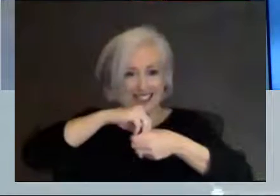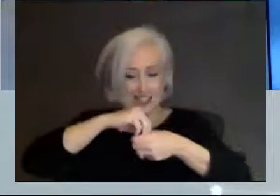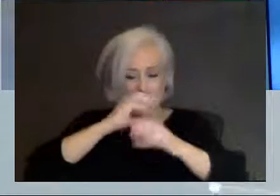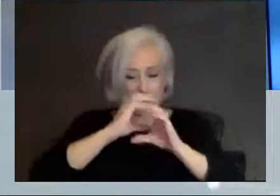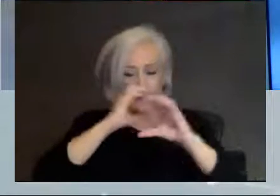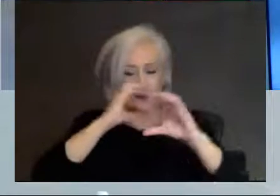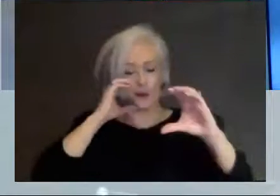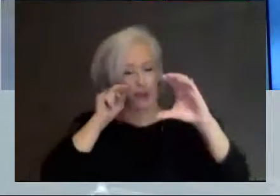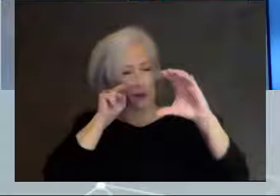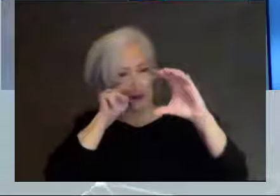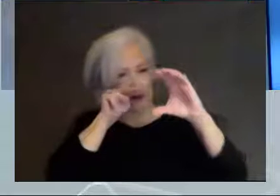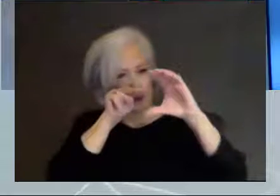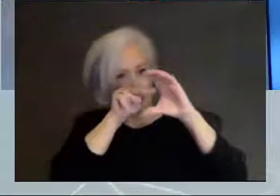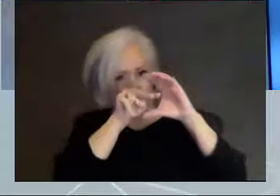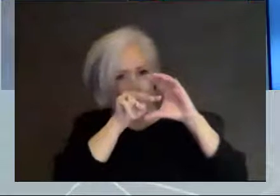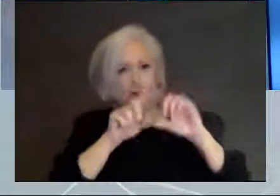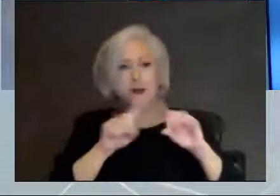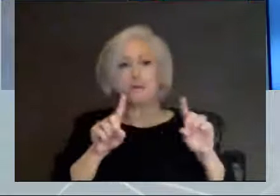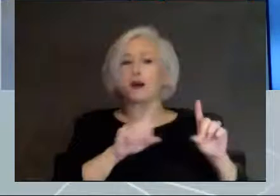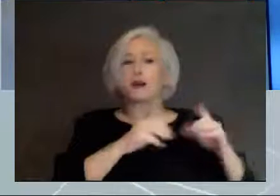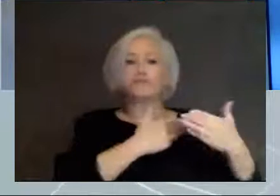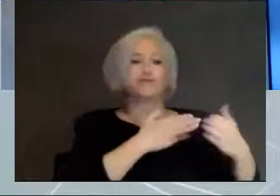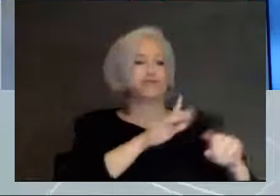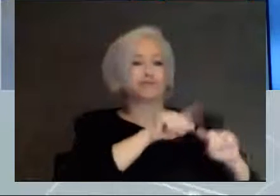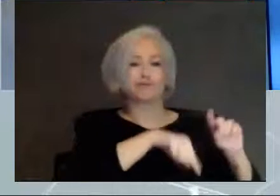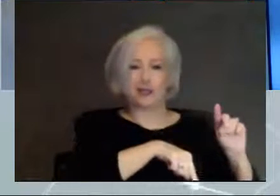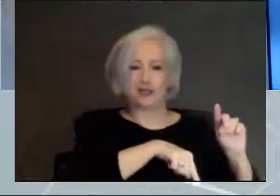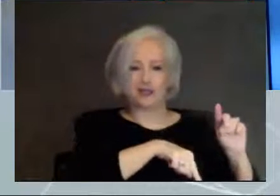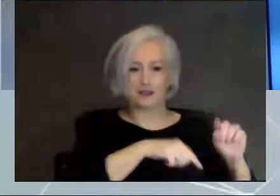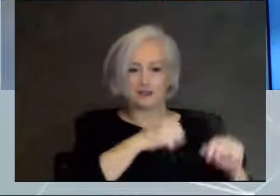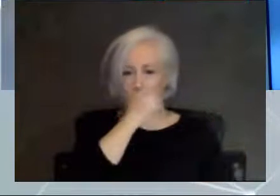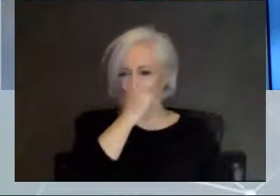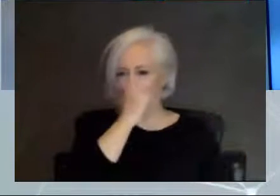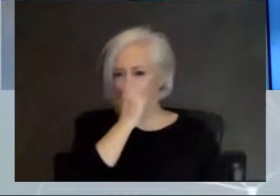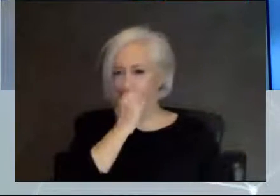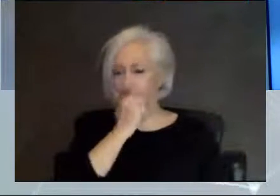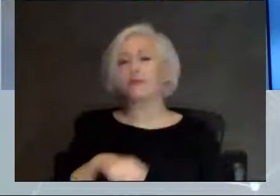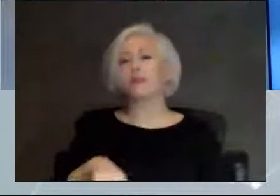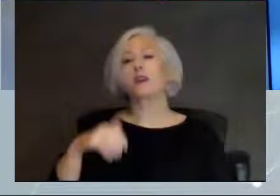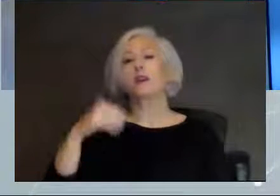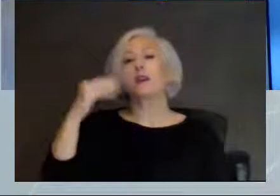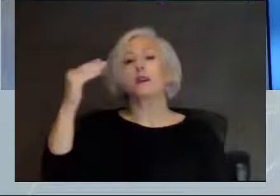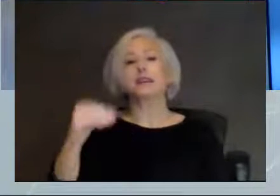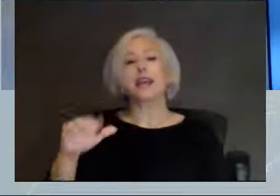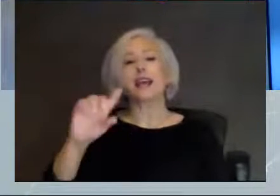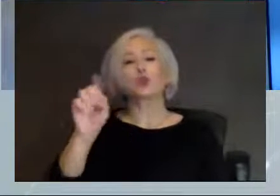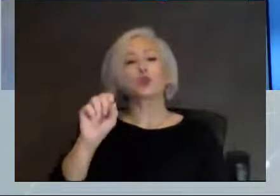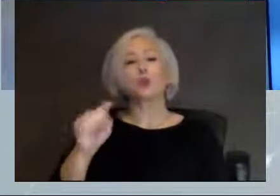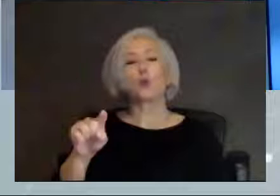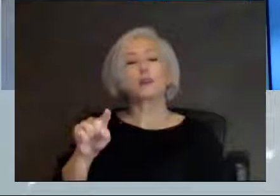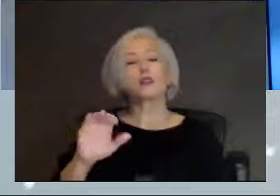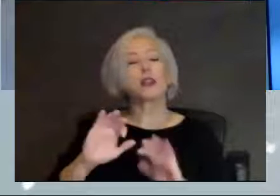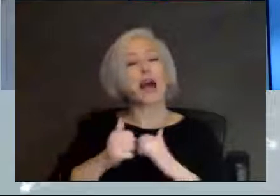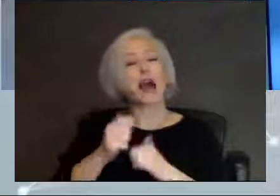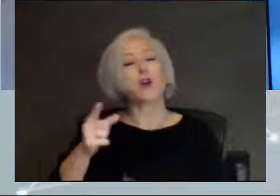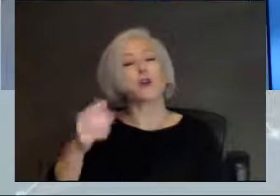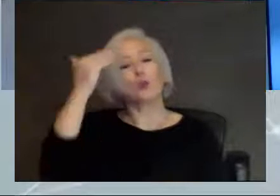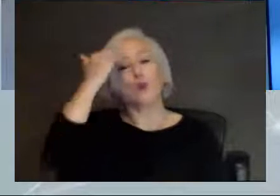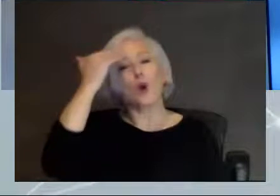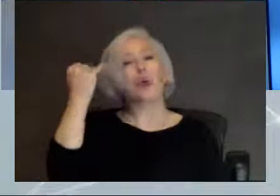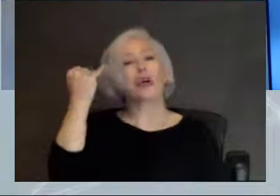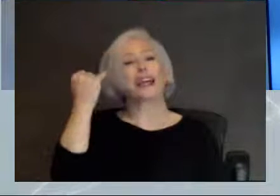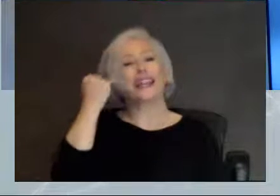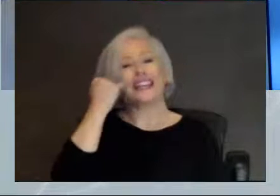Do we have time for more questions? sure. She would like to know, how do you know if you have, and this is a question you touched